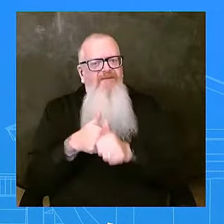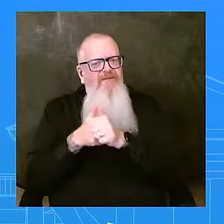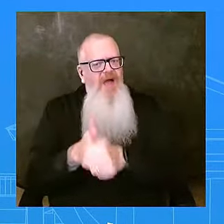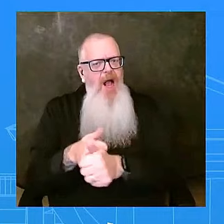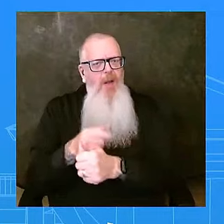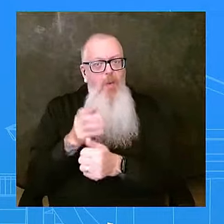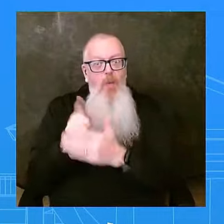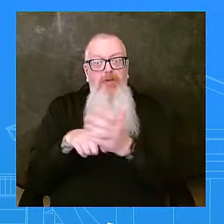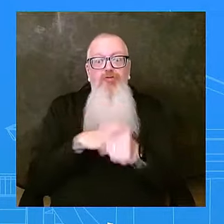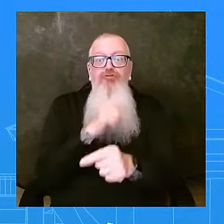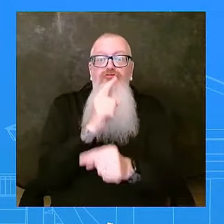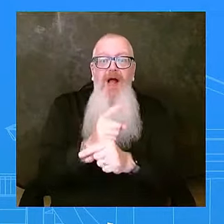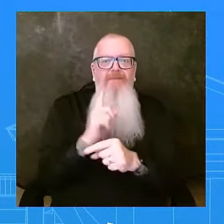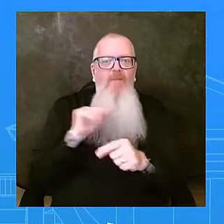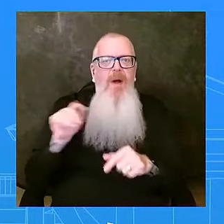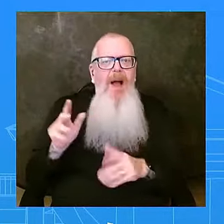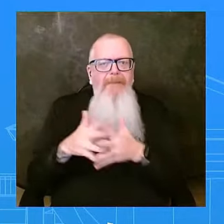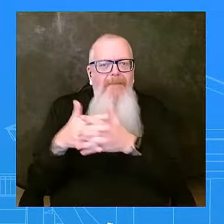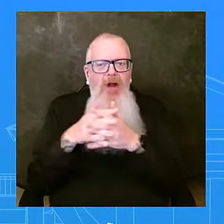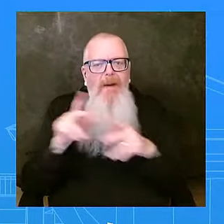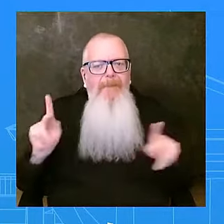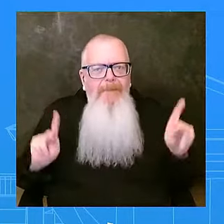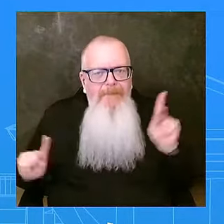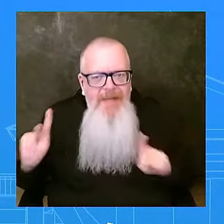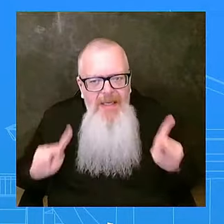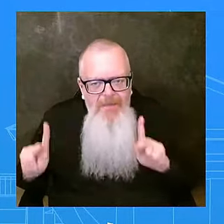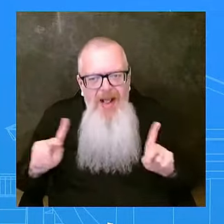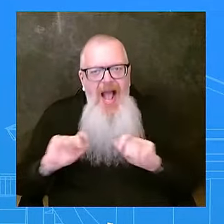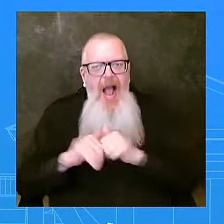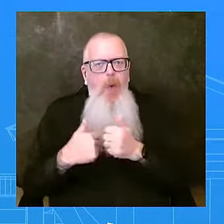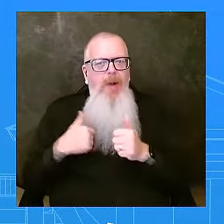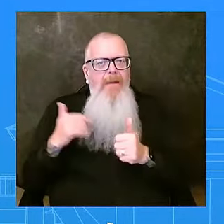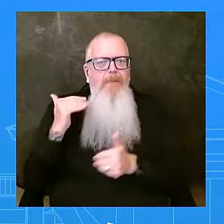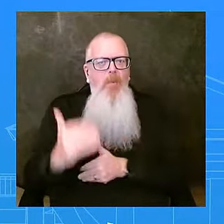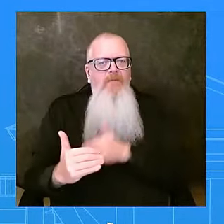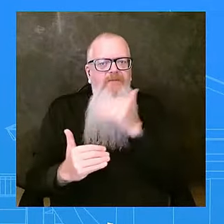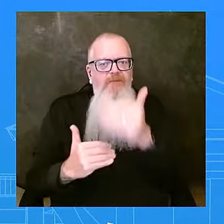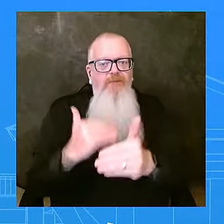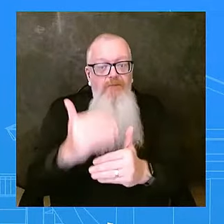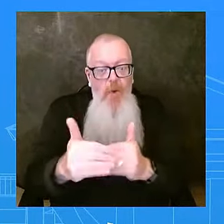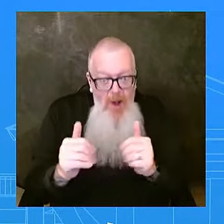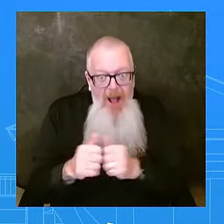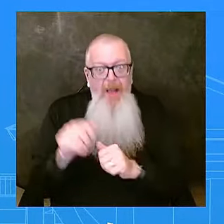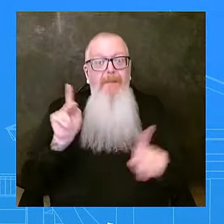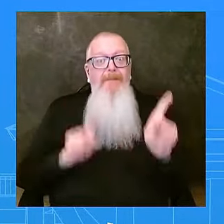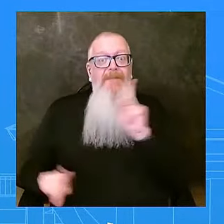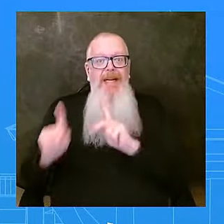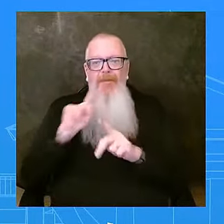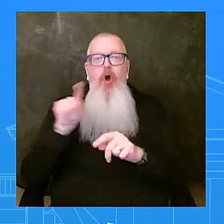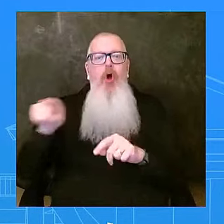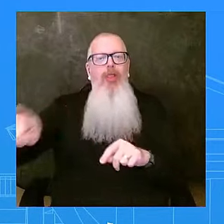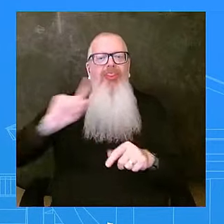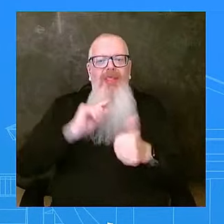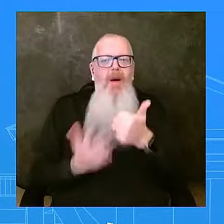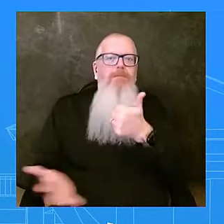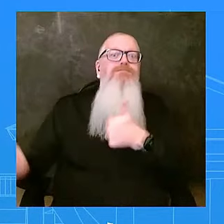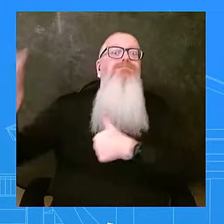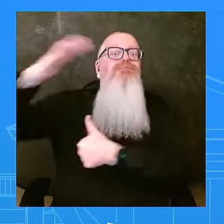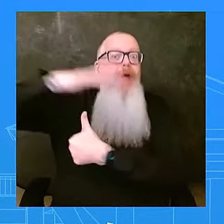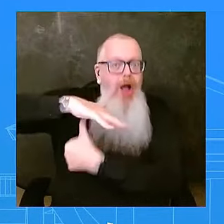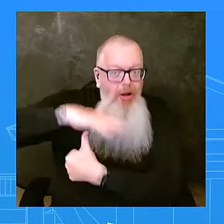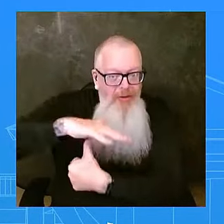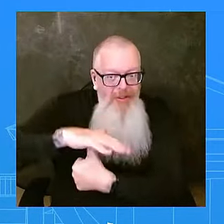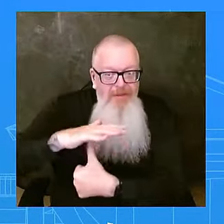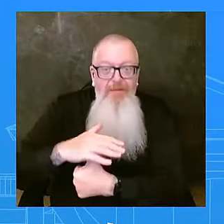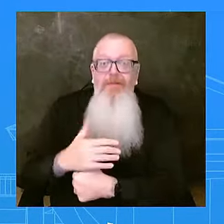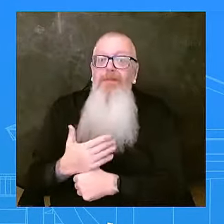people, and how do we move forward in the way that we put them first? That's the best that I can answer that for you. Thank you. No problem. Karine, good to